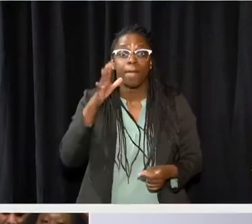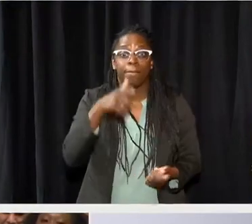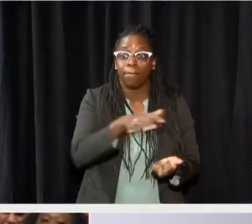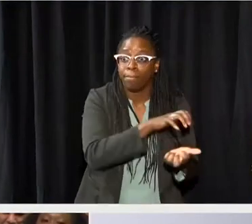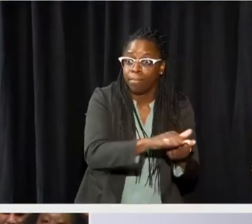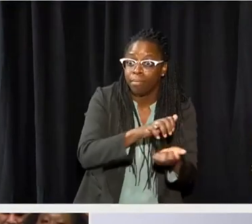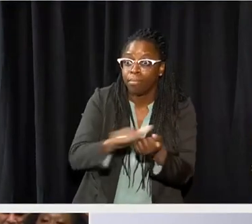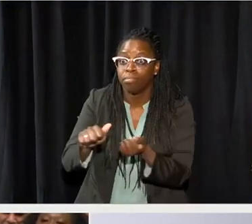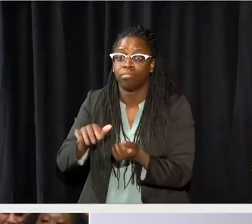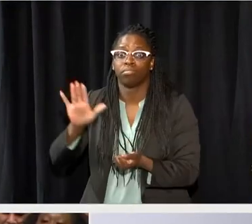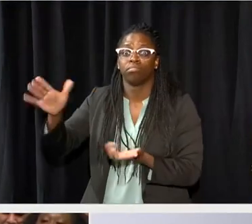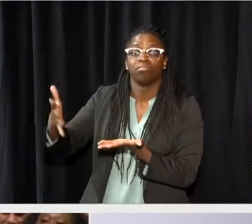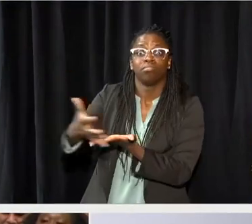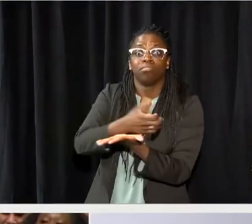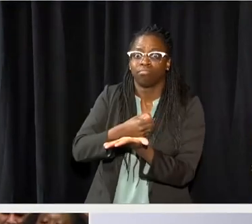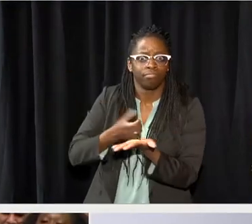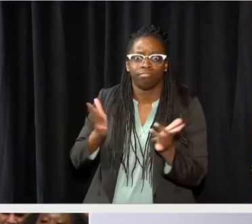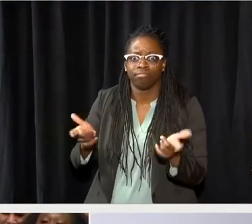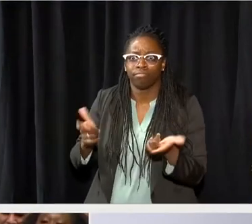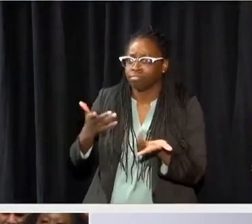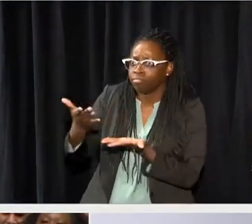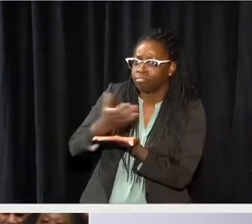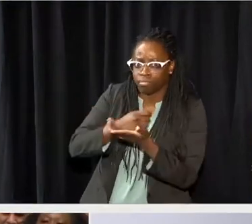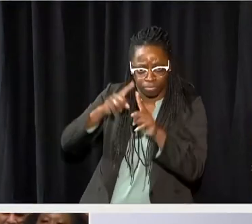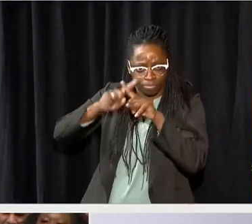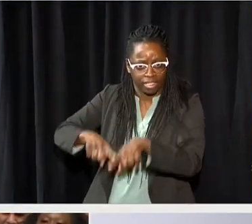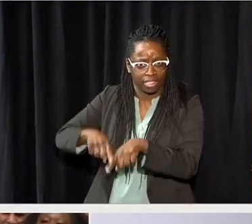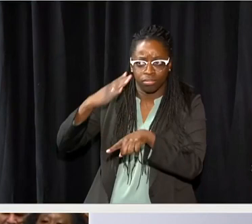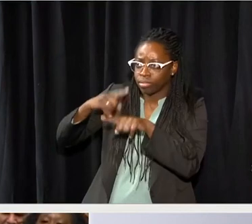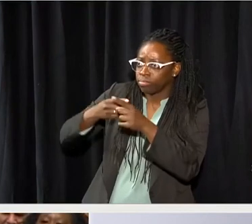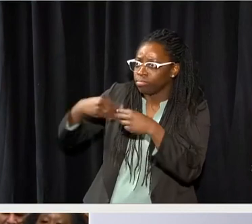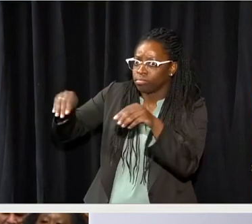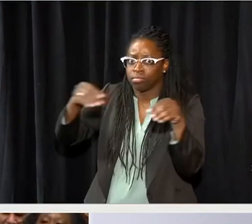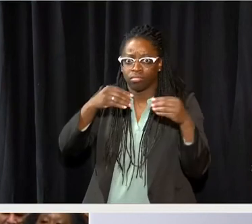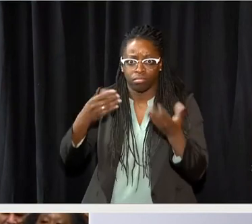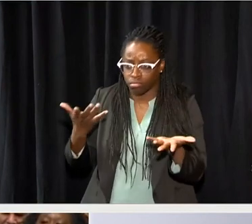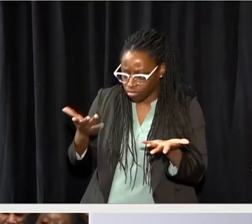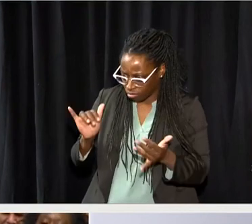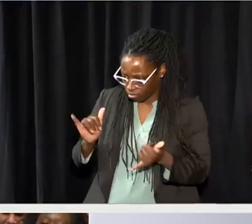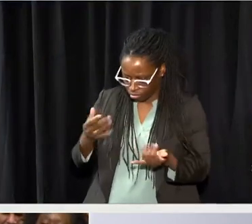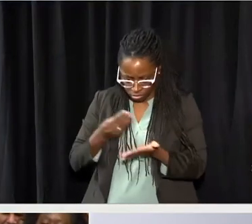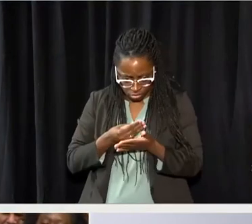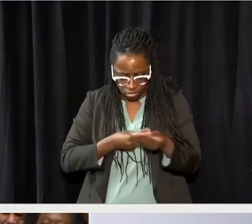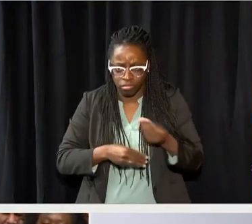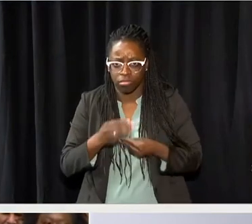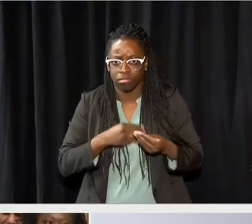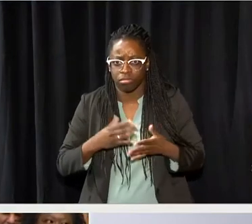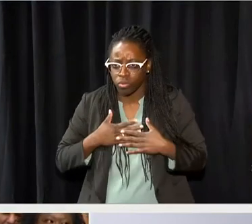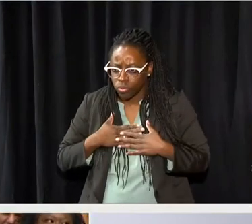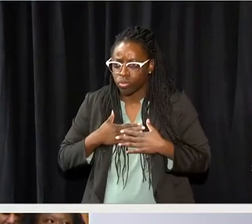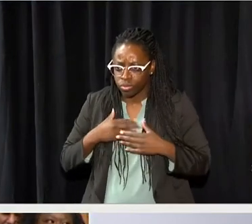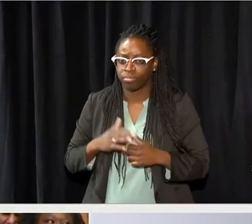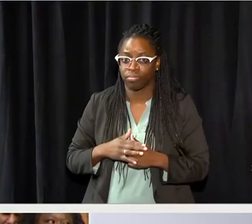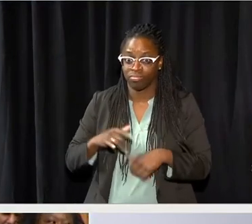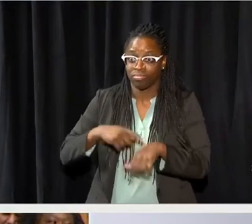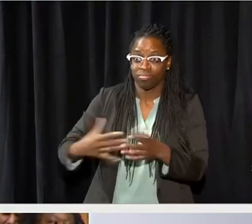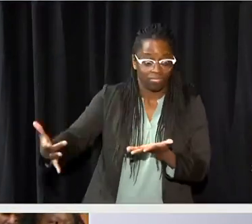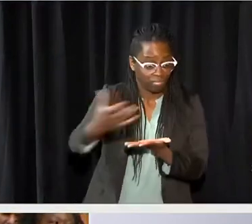down the total and complete loss of their crops just before the